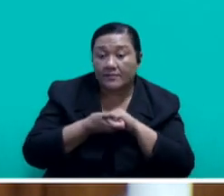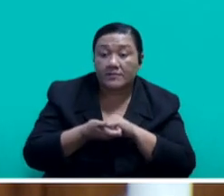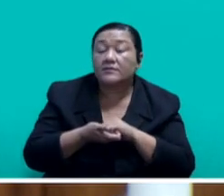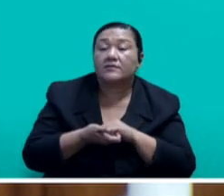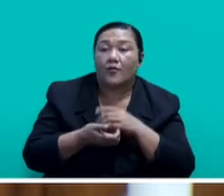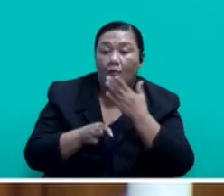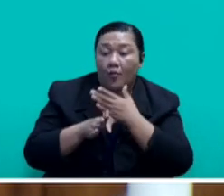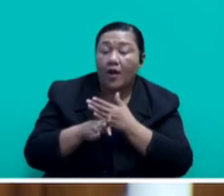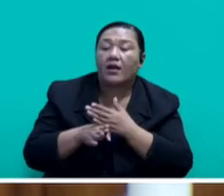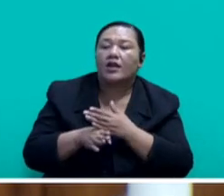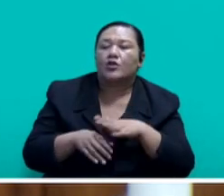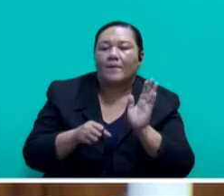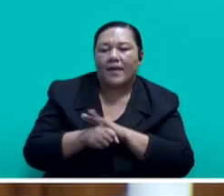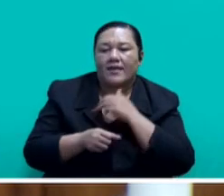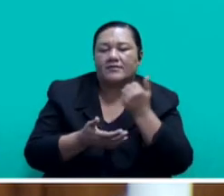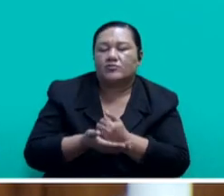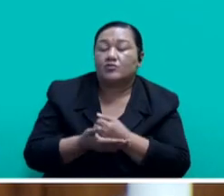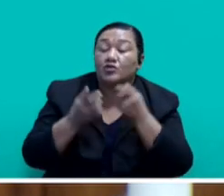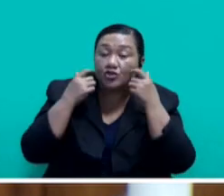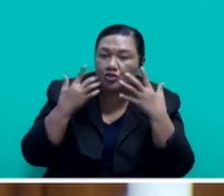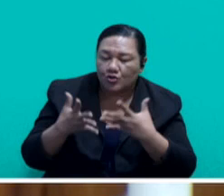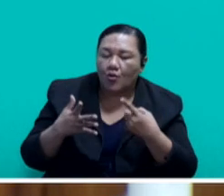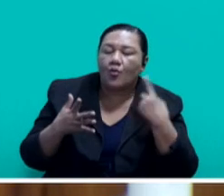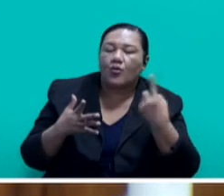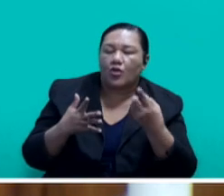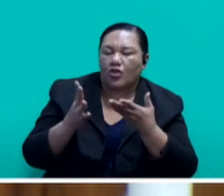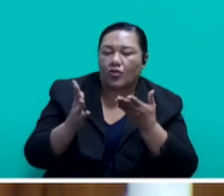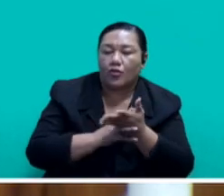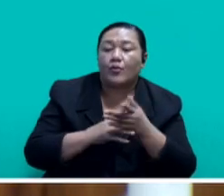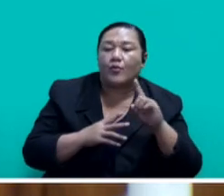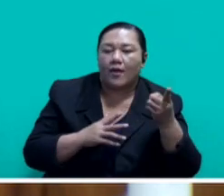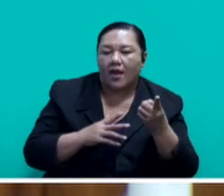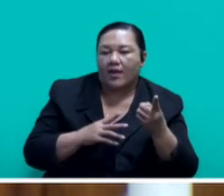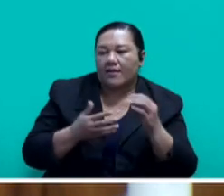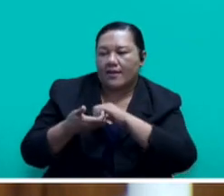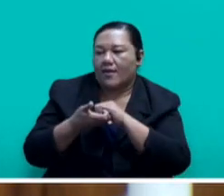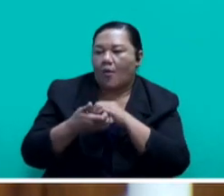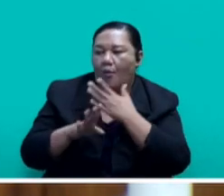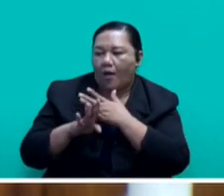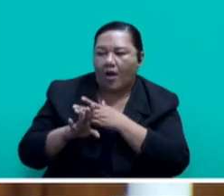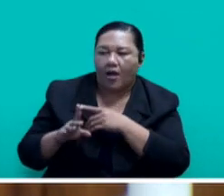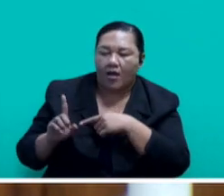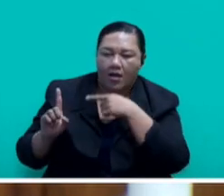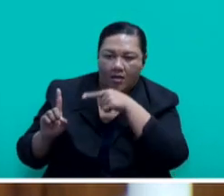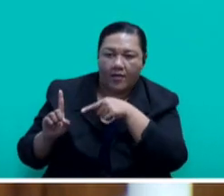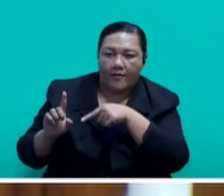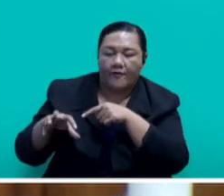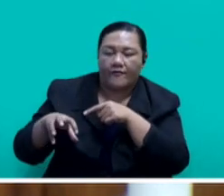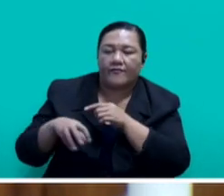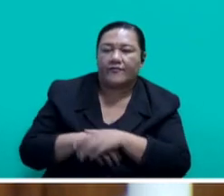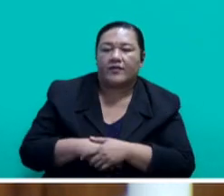government. My ministry's vision of decent work and sustainable employment for